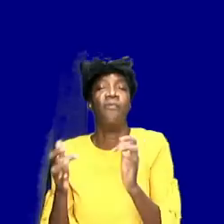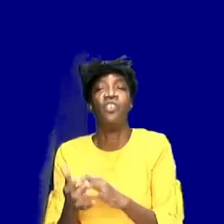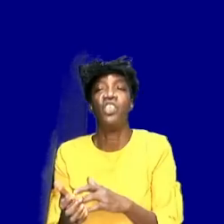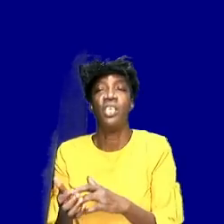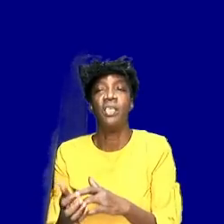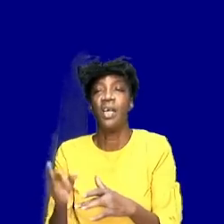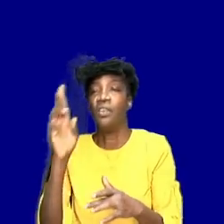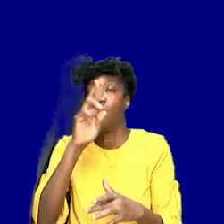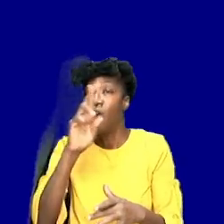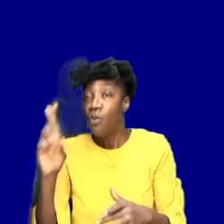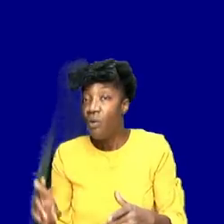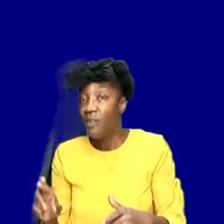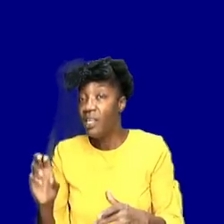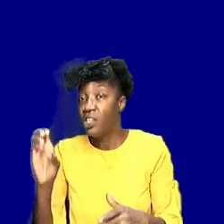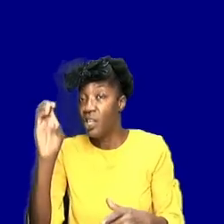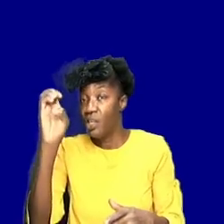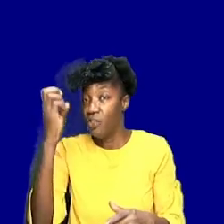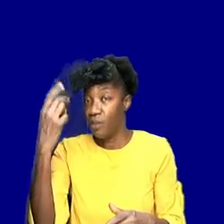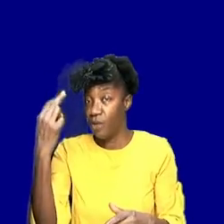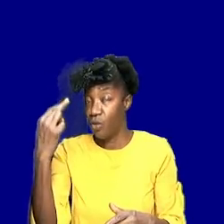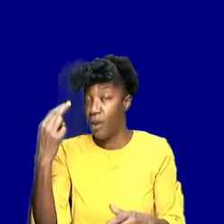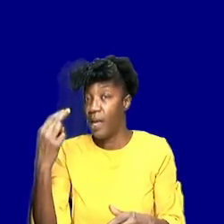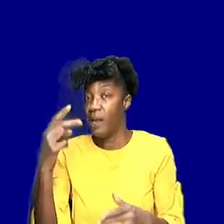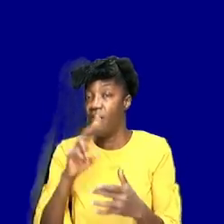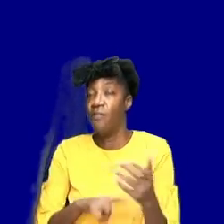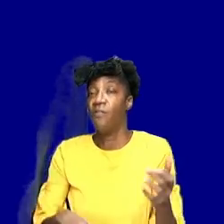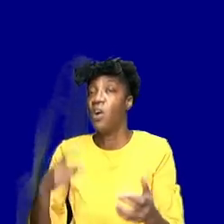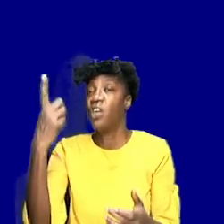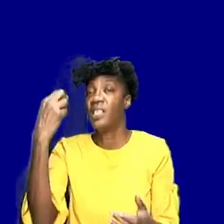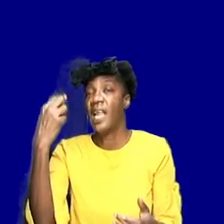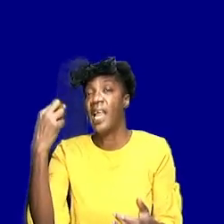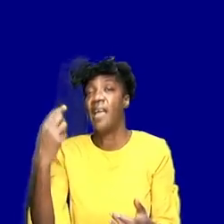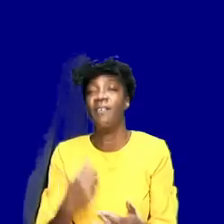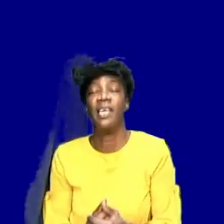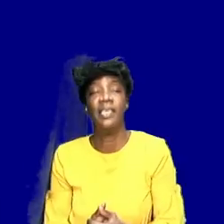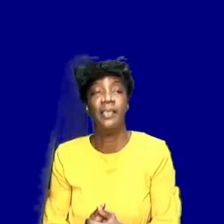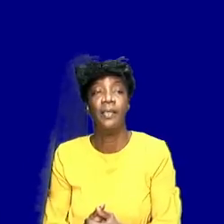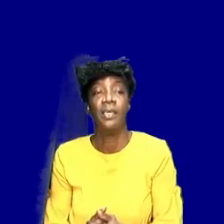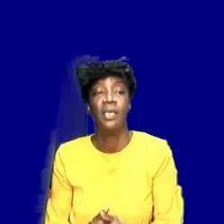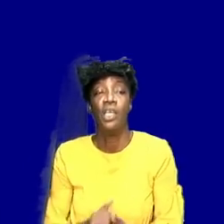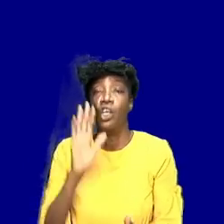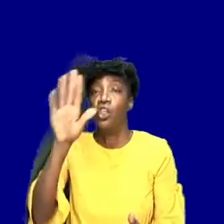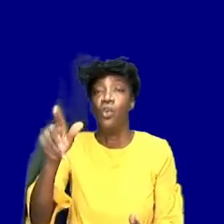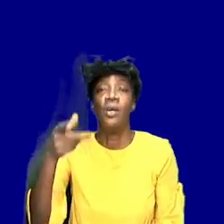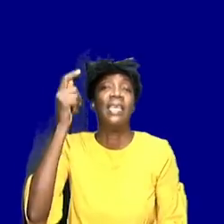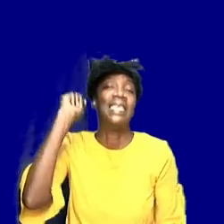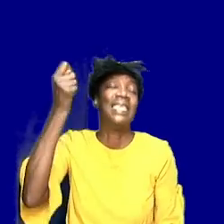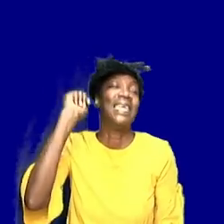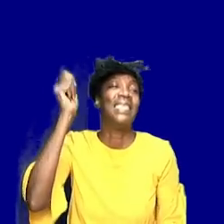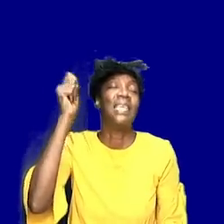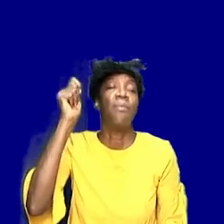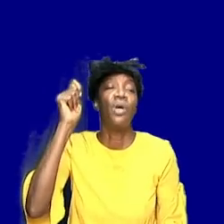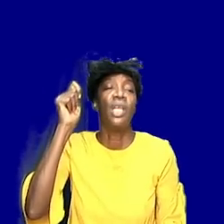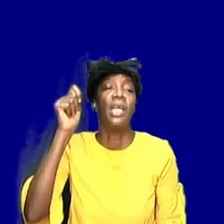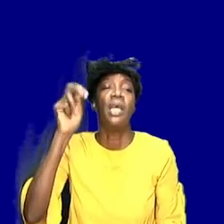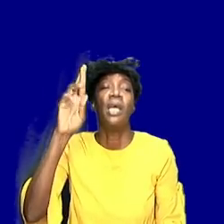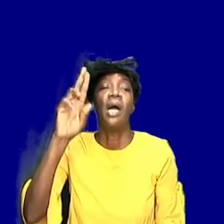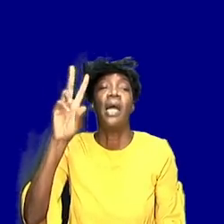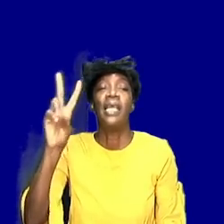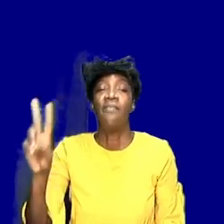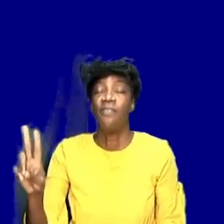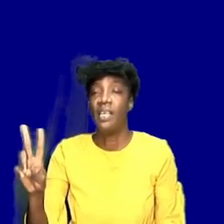12 and verse 11, which says we overcome the dragon by the word of our testimony. You talk about your testimony also,